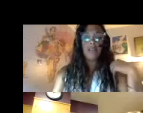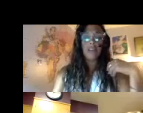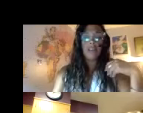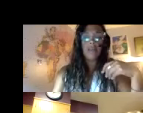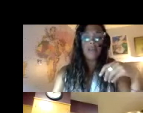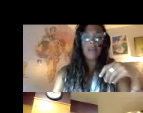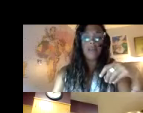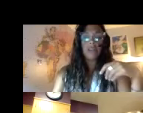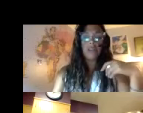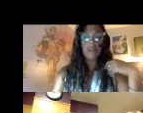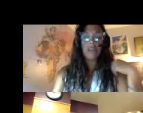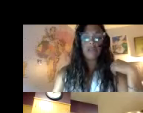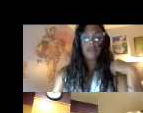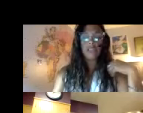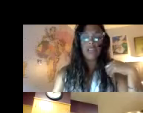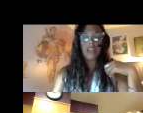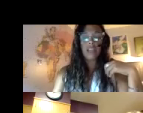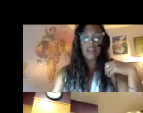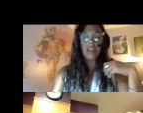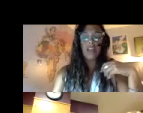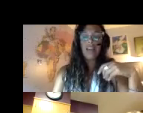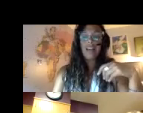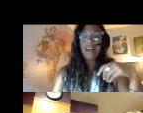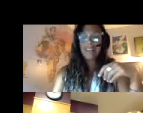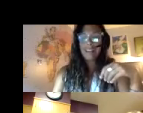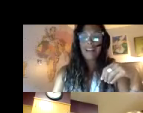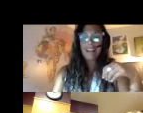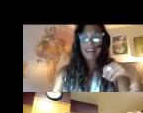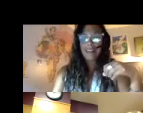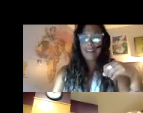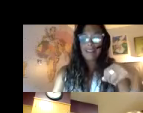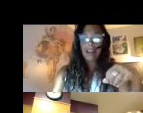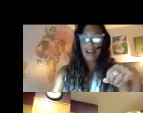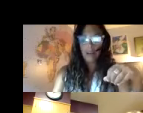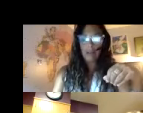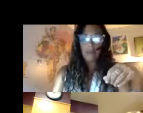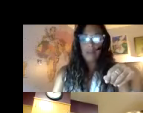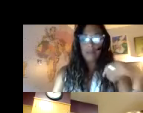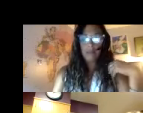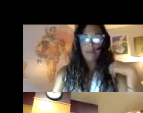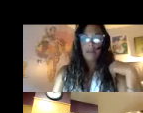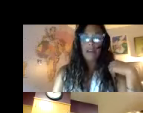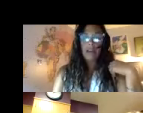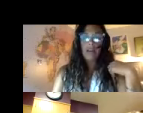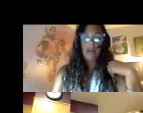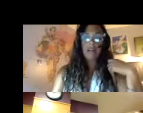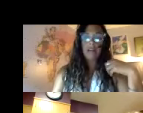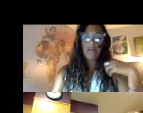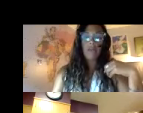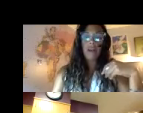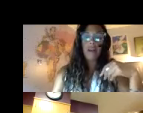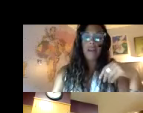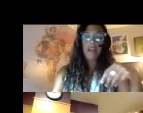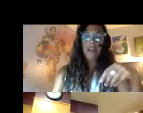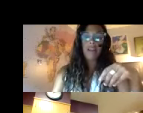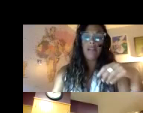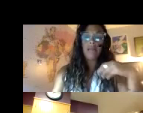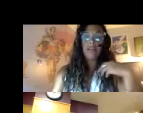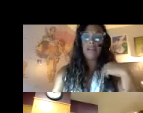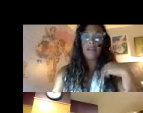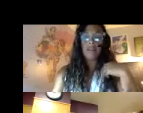right now. There was someone in our last meeting session who mentioned a particular intersection that always